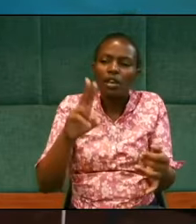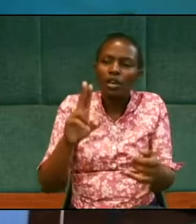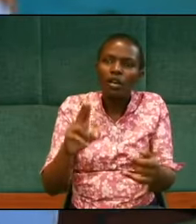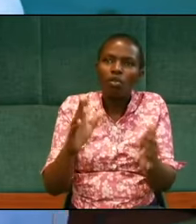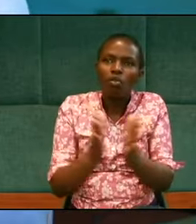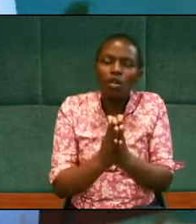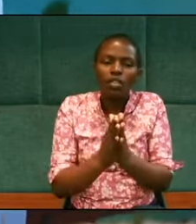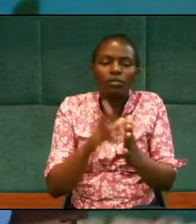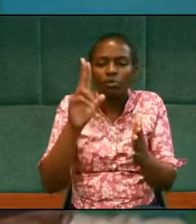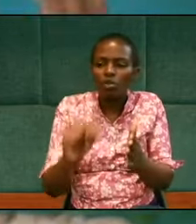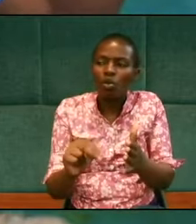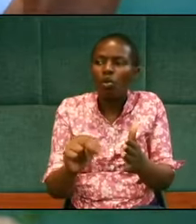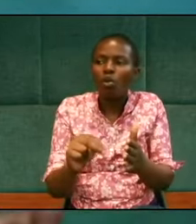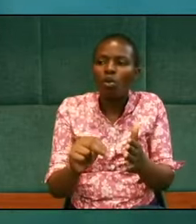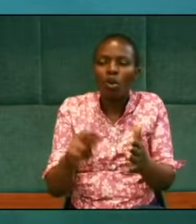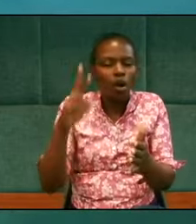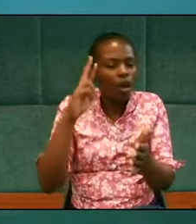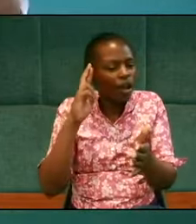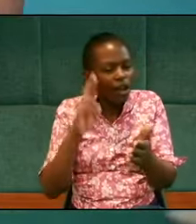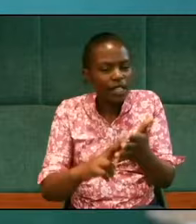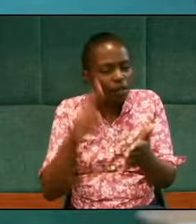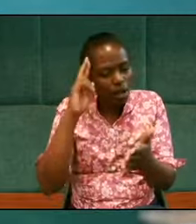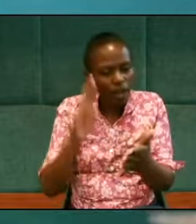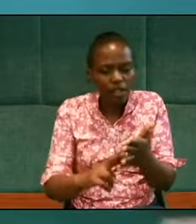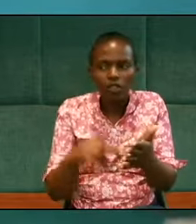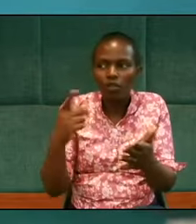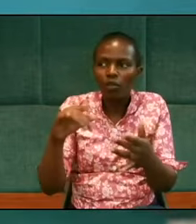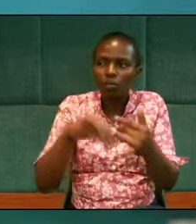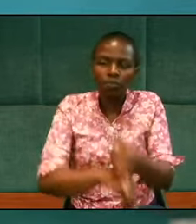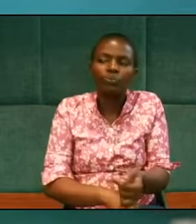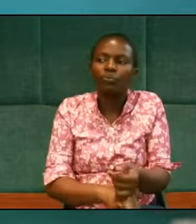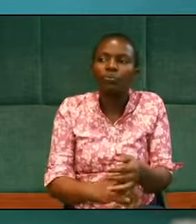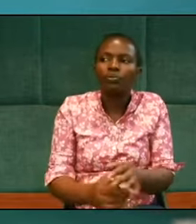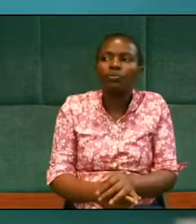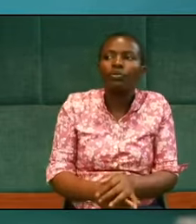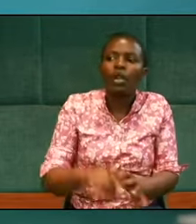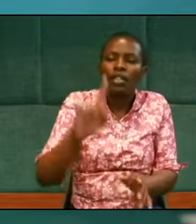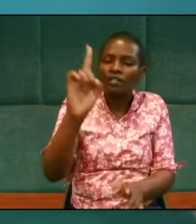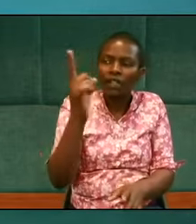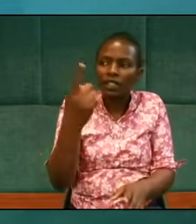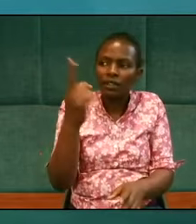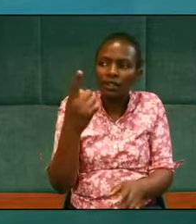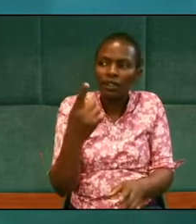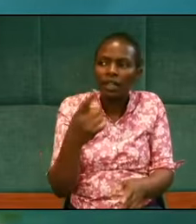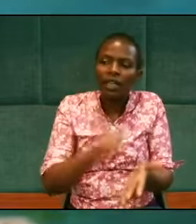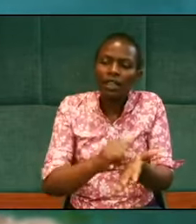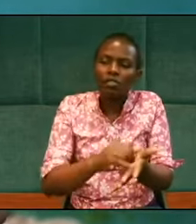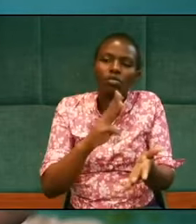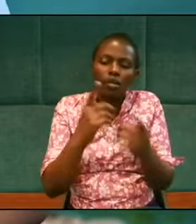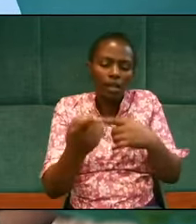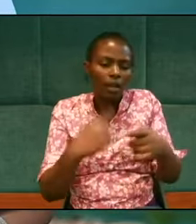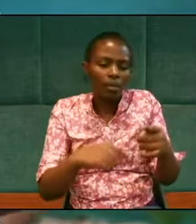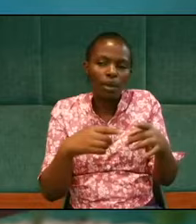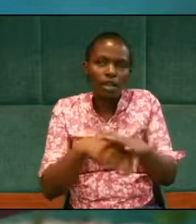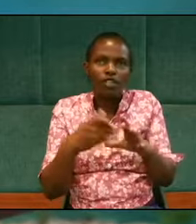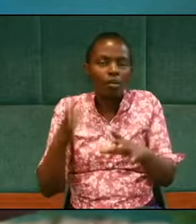Let me dare you. What is the purpose of marriage? Answer it for yourself. The first answer that will come to your mind,